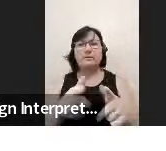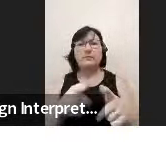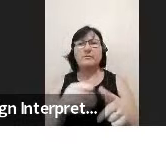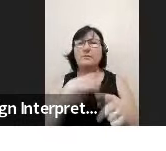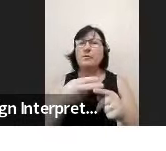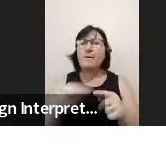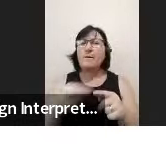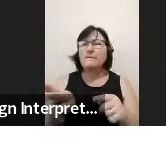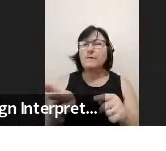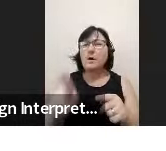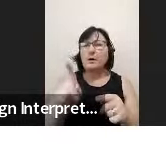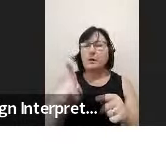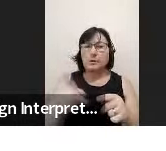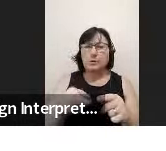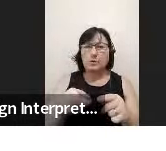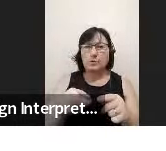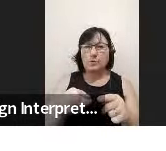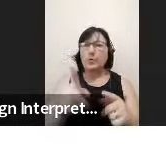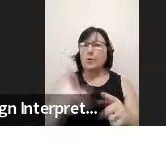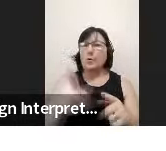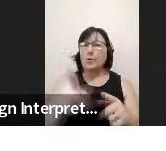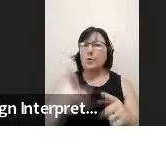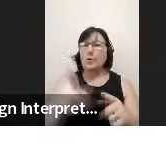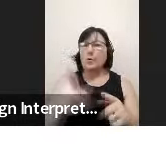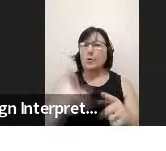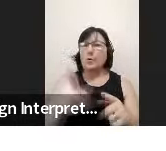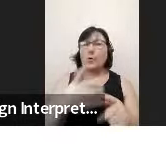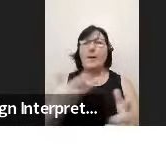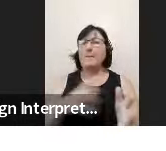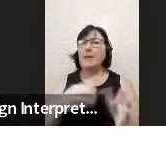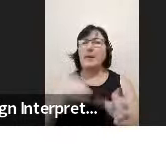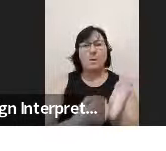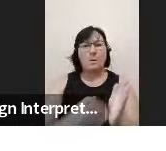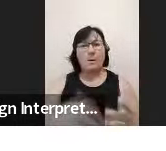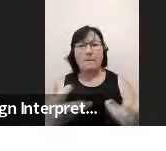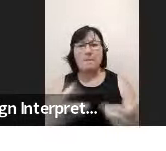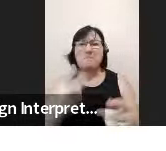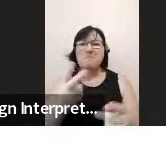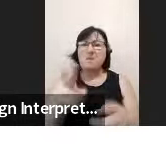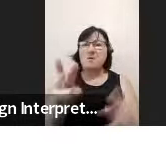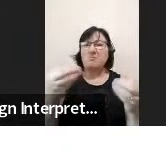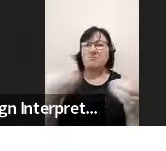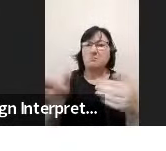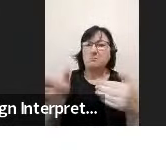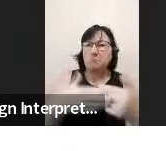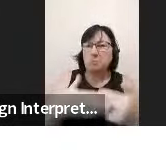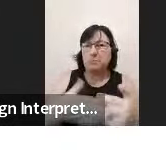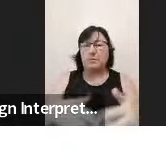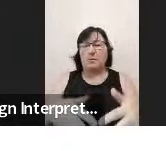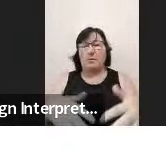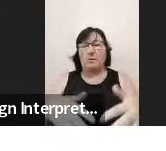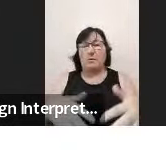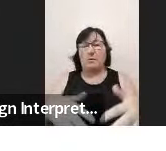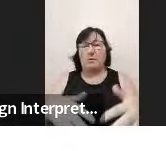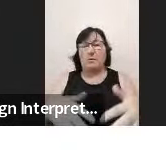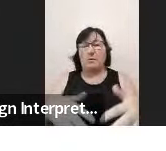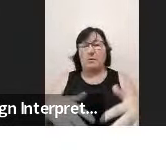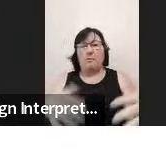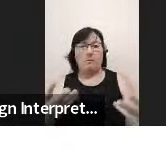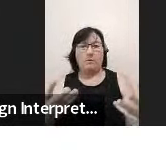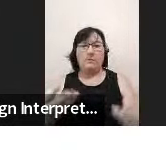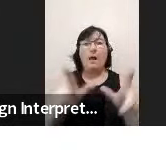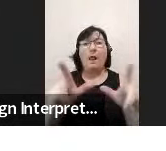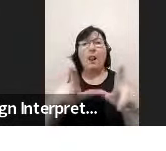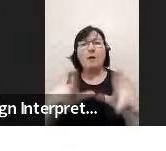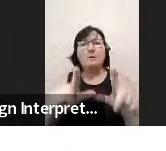the program anymore for various reasons. Sometimes the company closed down and so forth. Sometimes it's a license, or it's been suspended